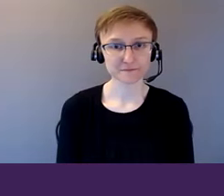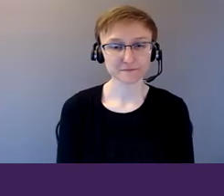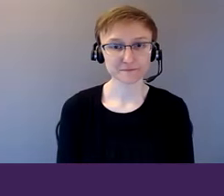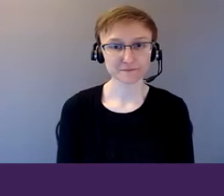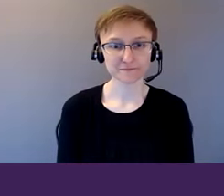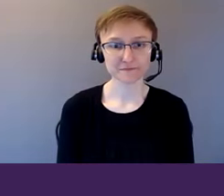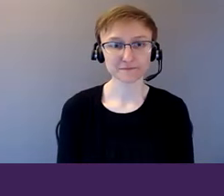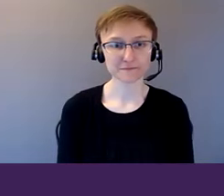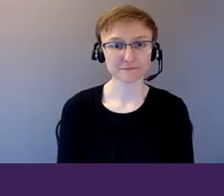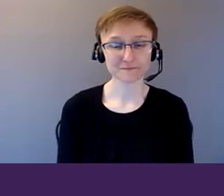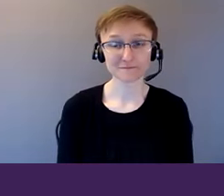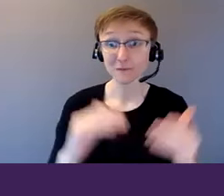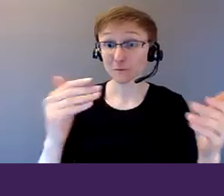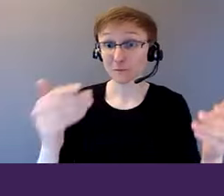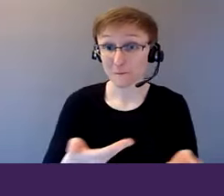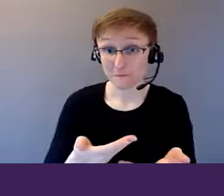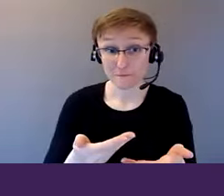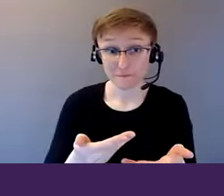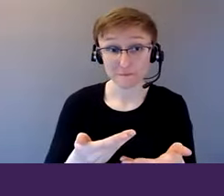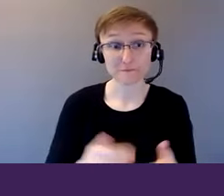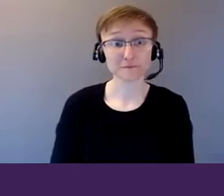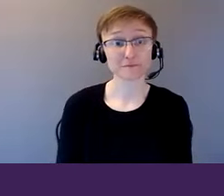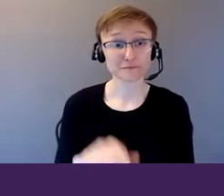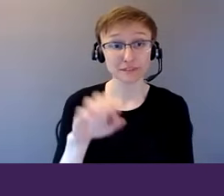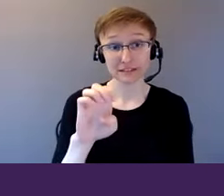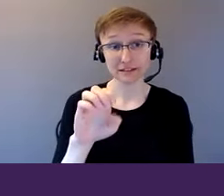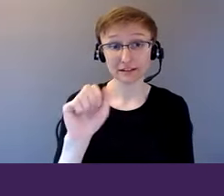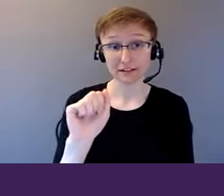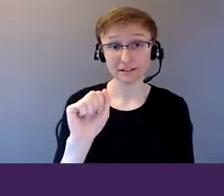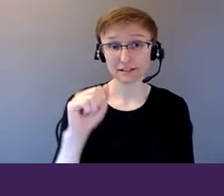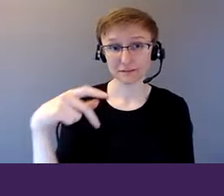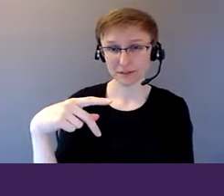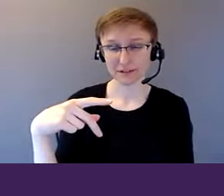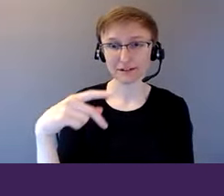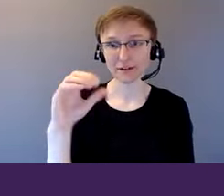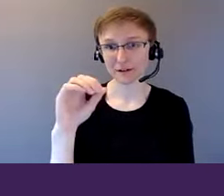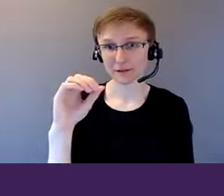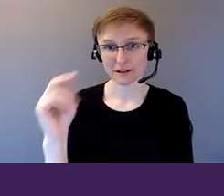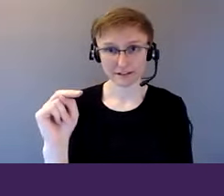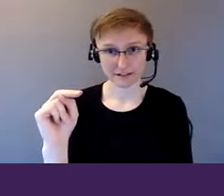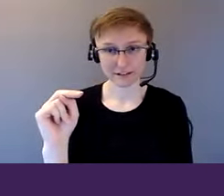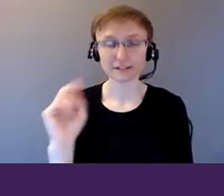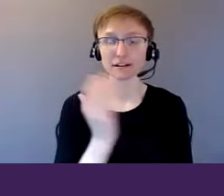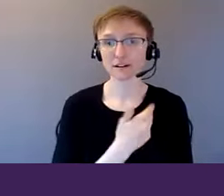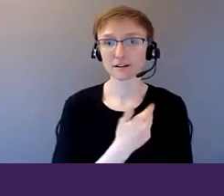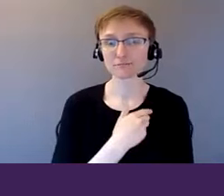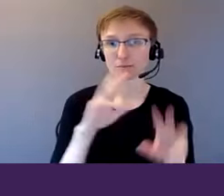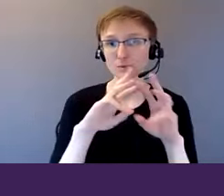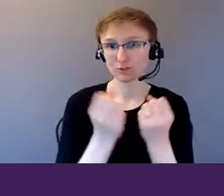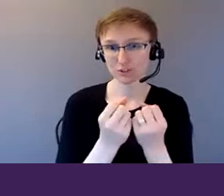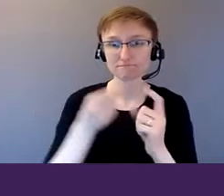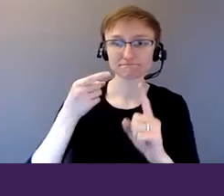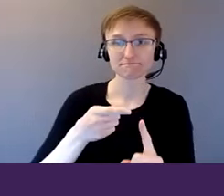So welcome everyone to Elder Abuse Prevention Ontario's webinar today on capacity, insights from across the